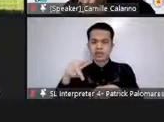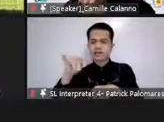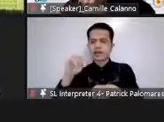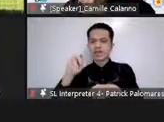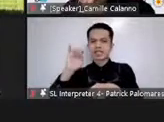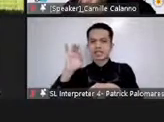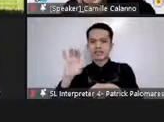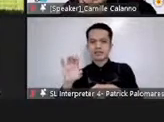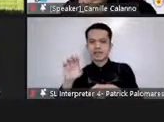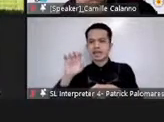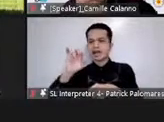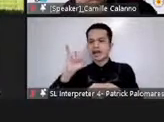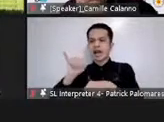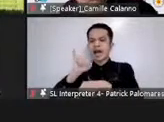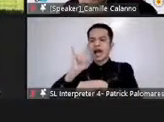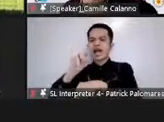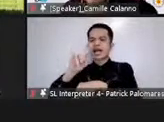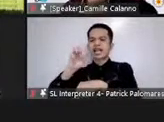boats?